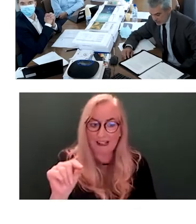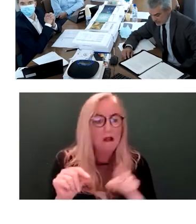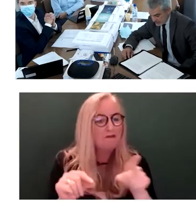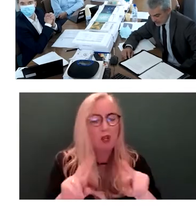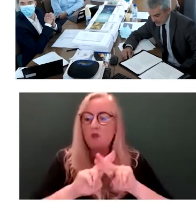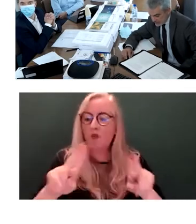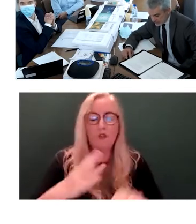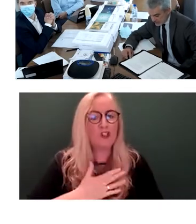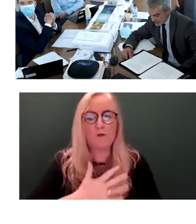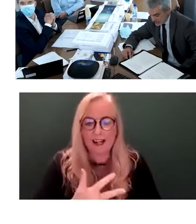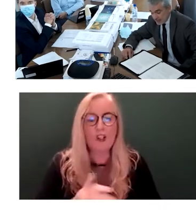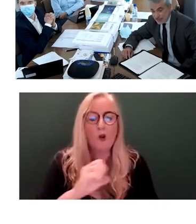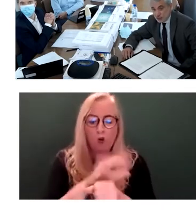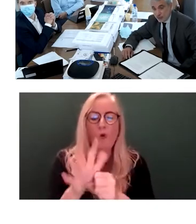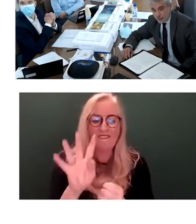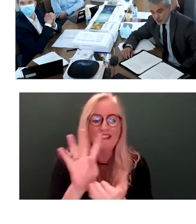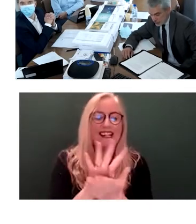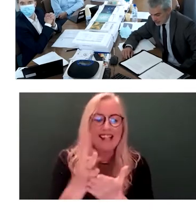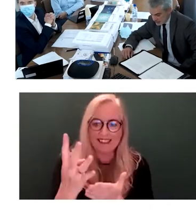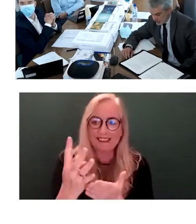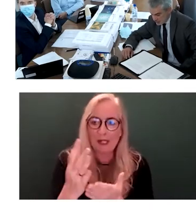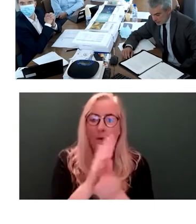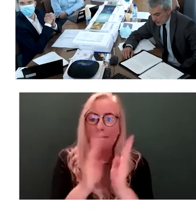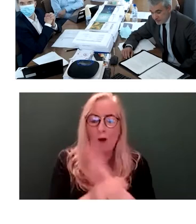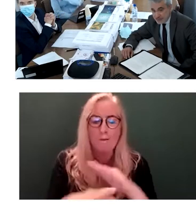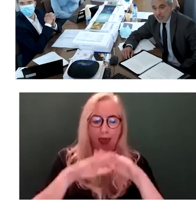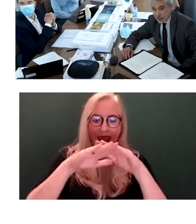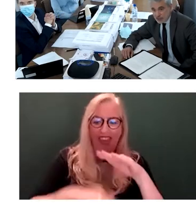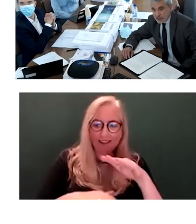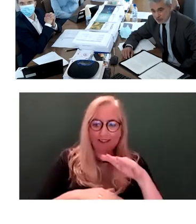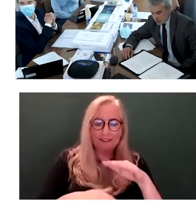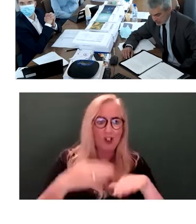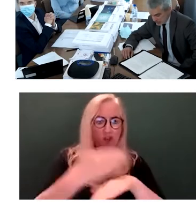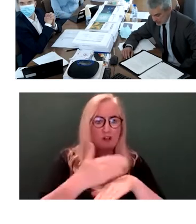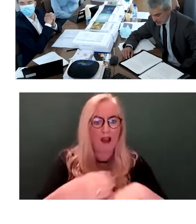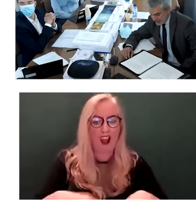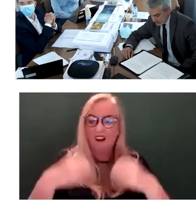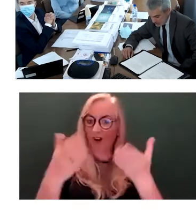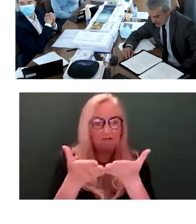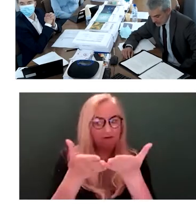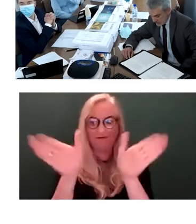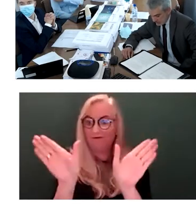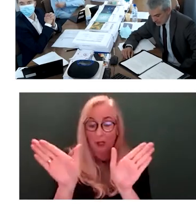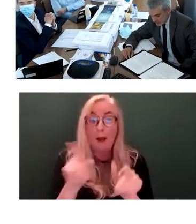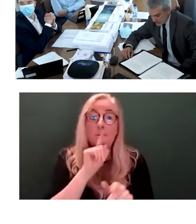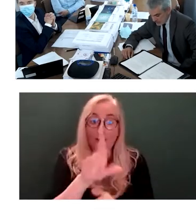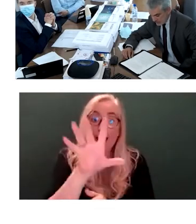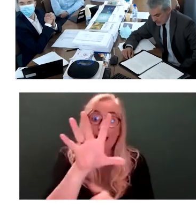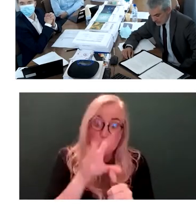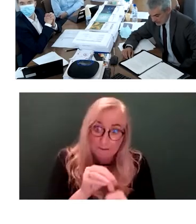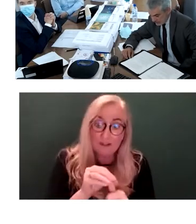surprising, the COVID-19 crisis has led to fewer job offers across the board, but in particularly, of